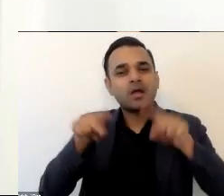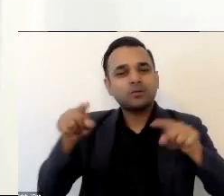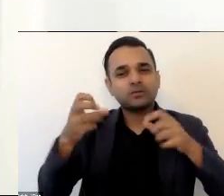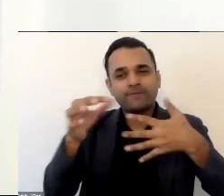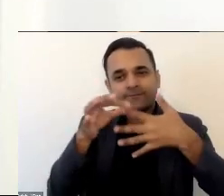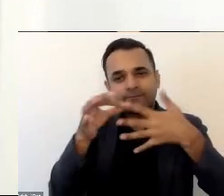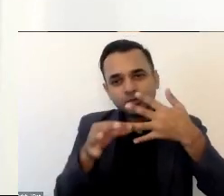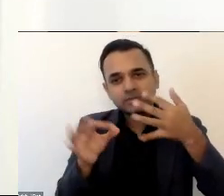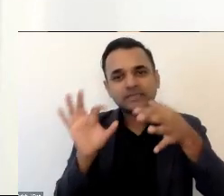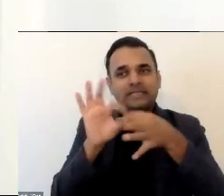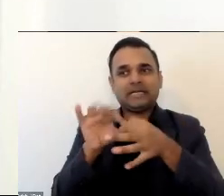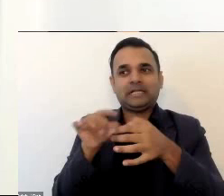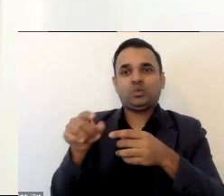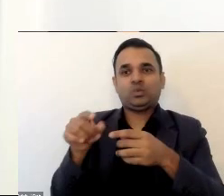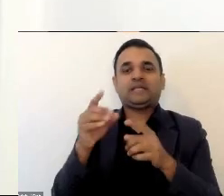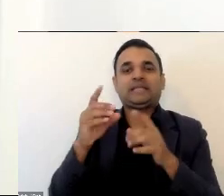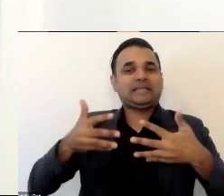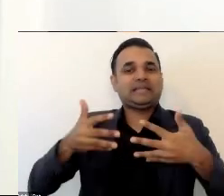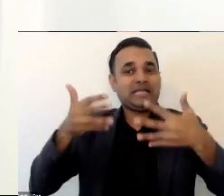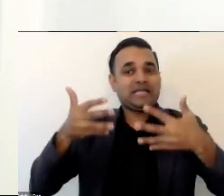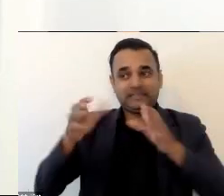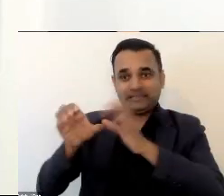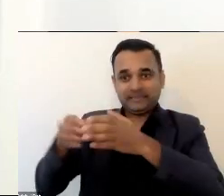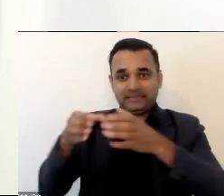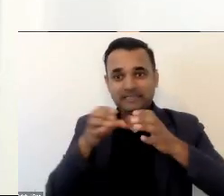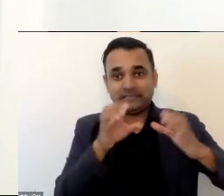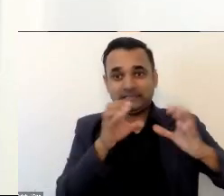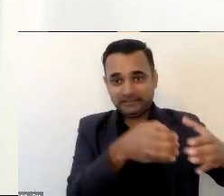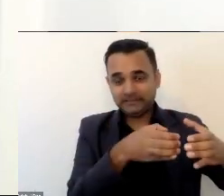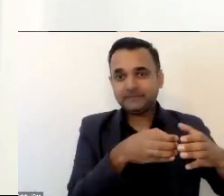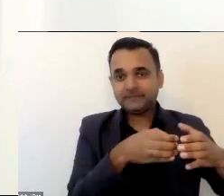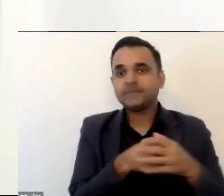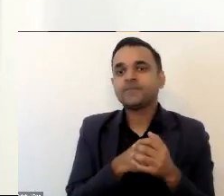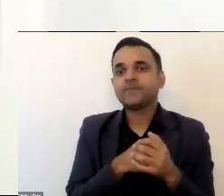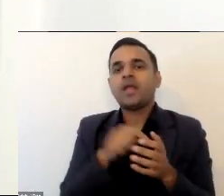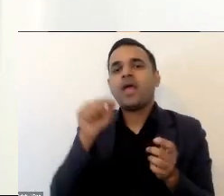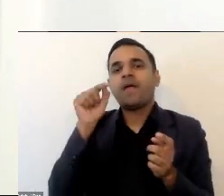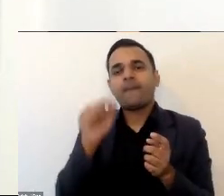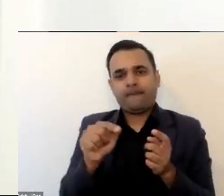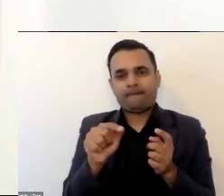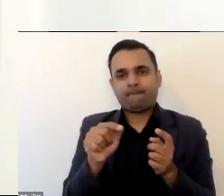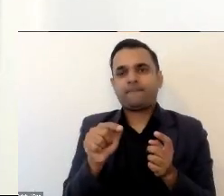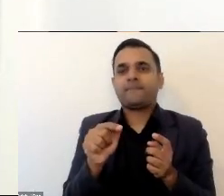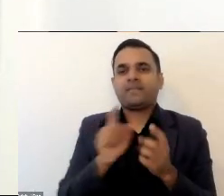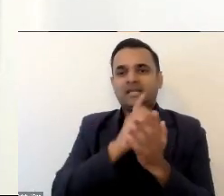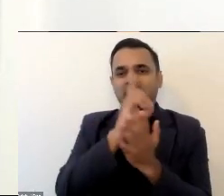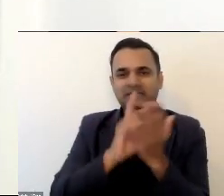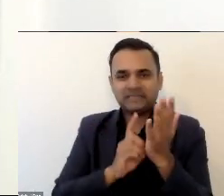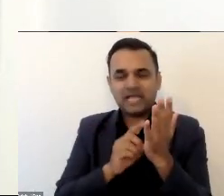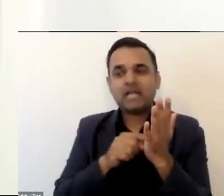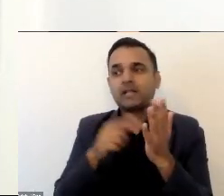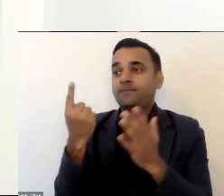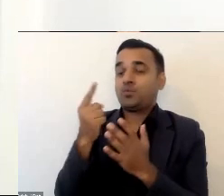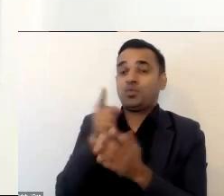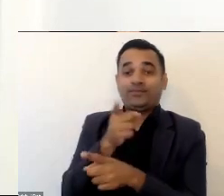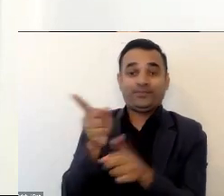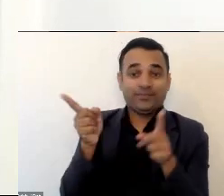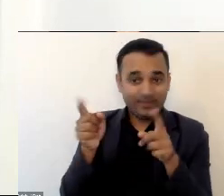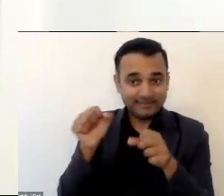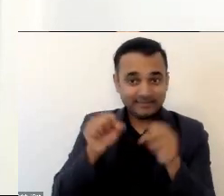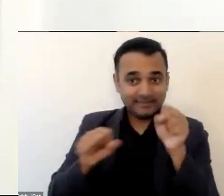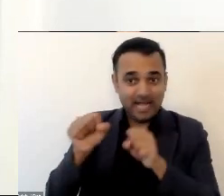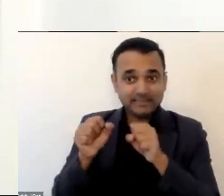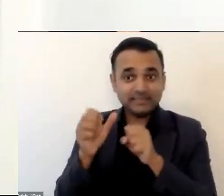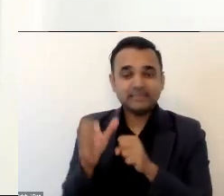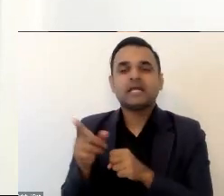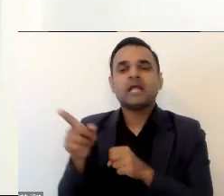and age, and income. All of these data points add up to what could be described as like a